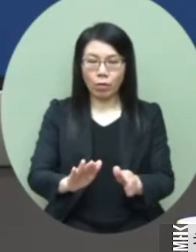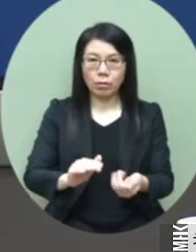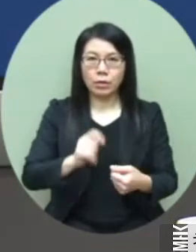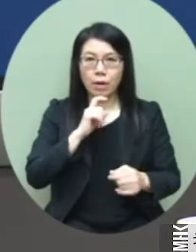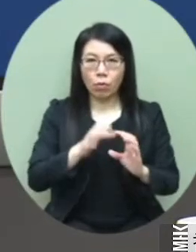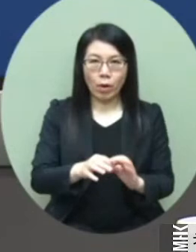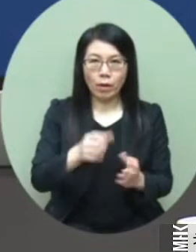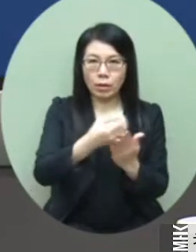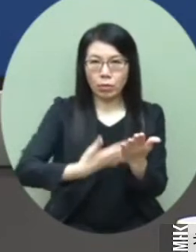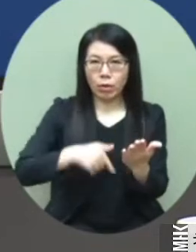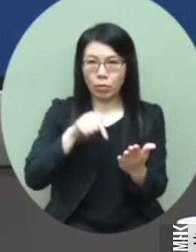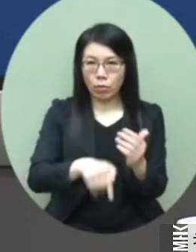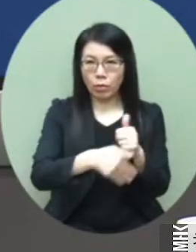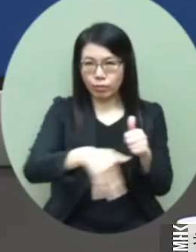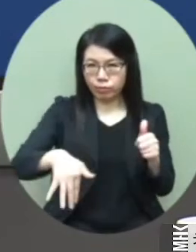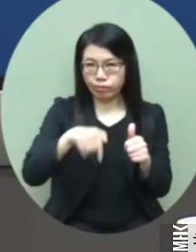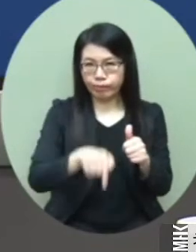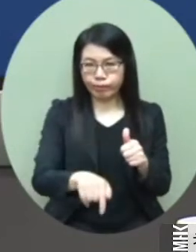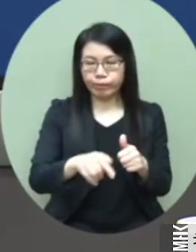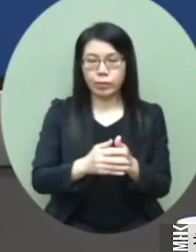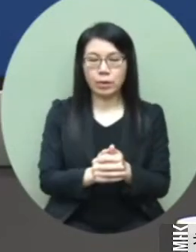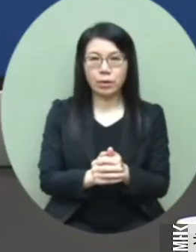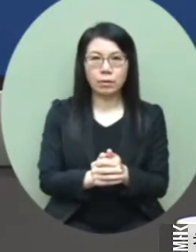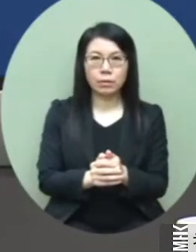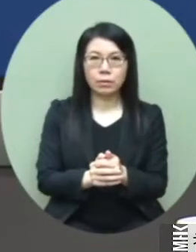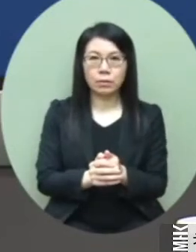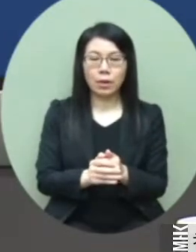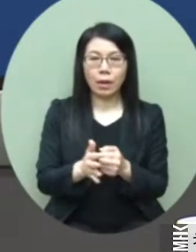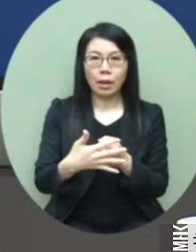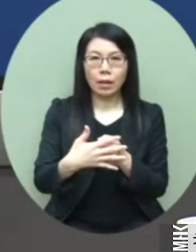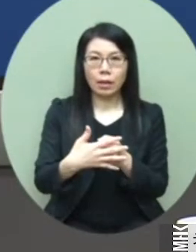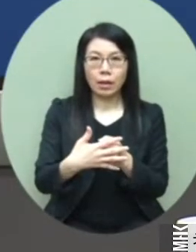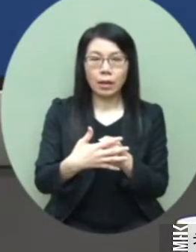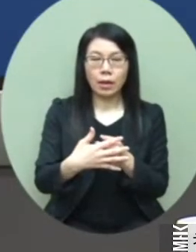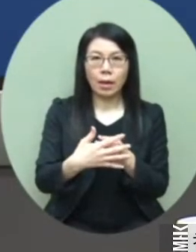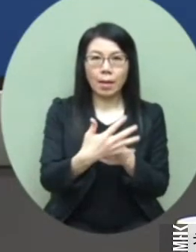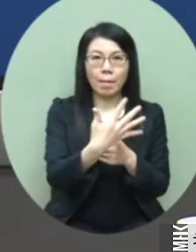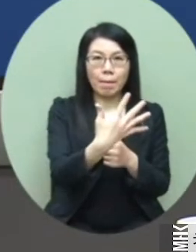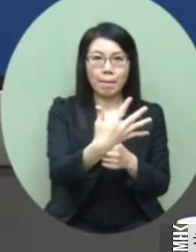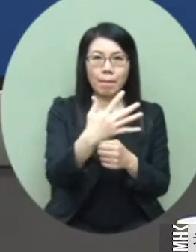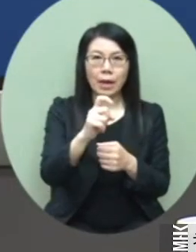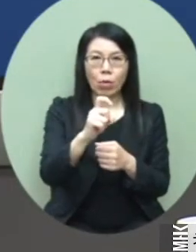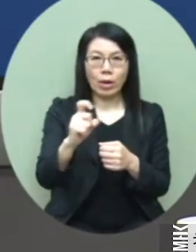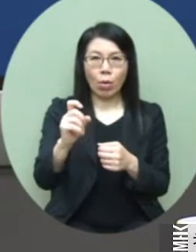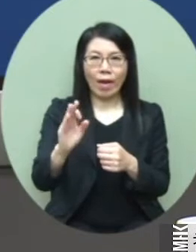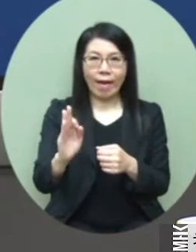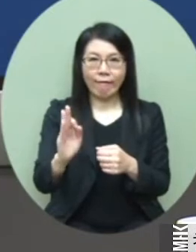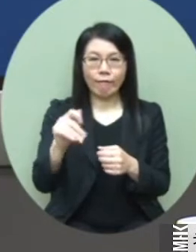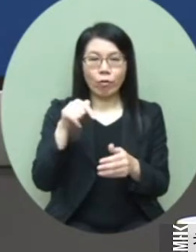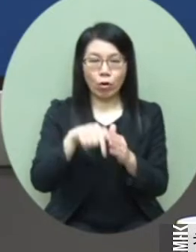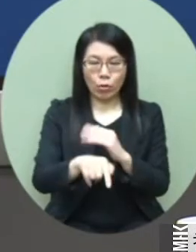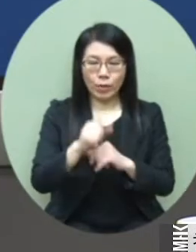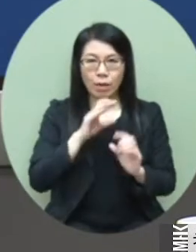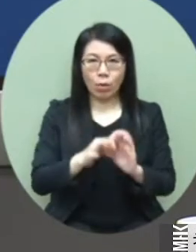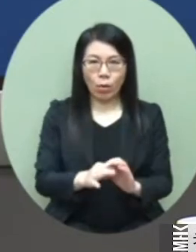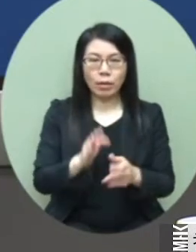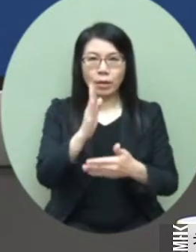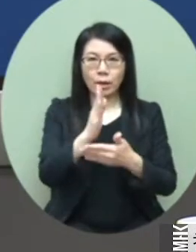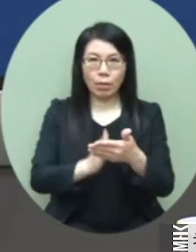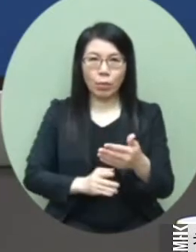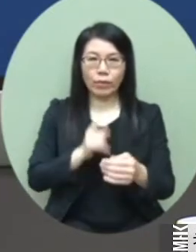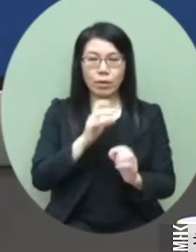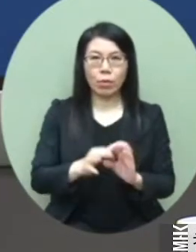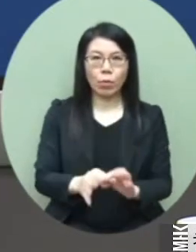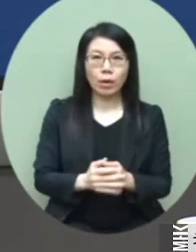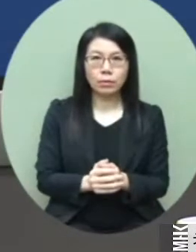are premises-based, and most of them are under CAP 599F, Prevention and Control of